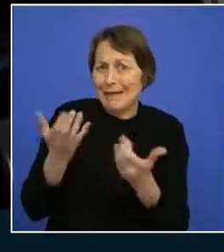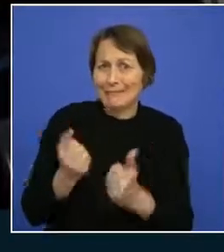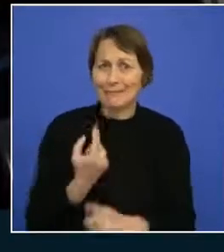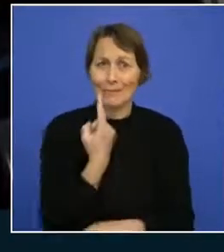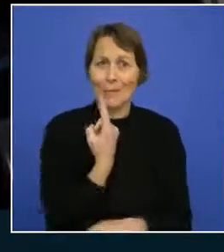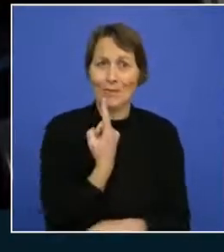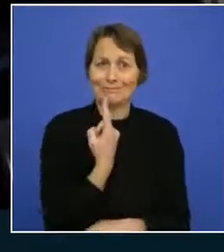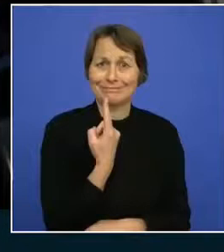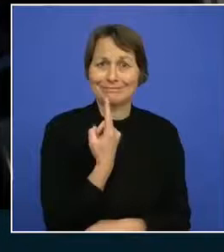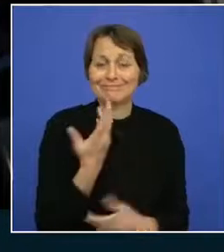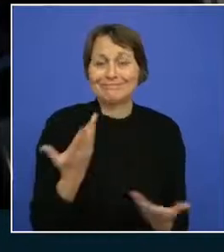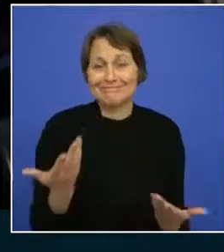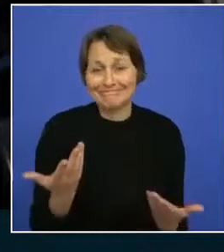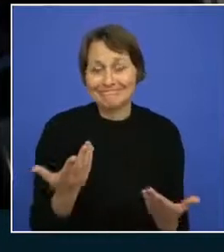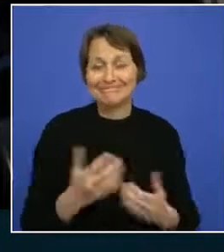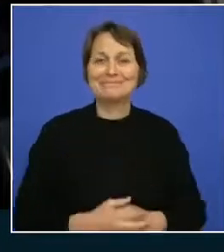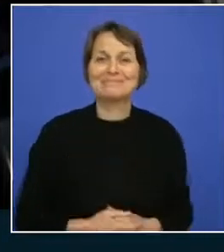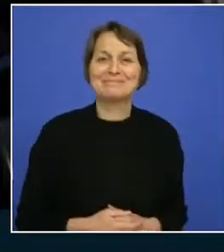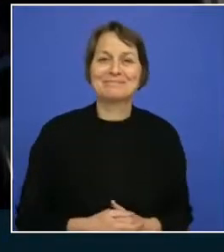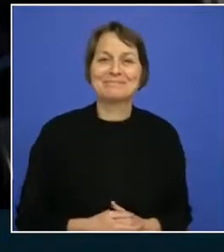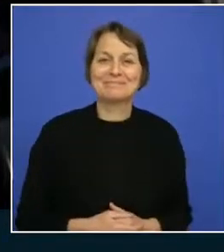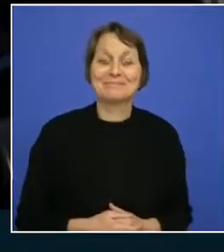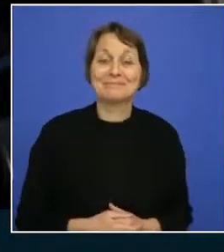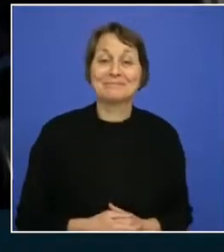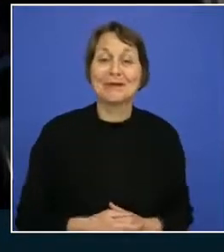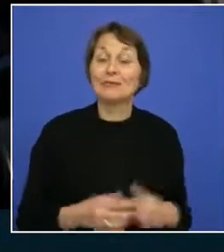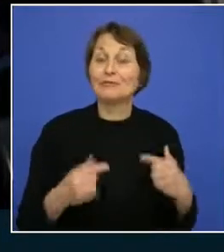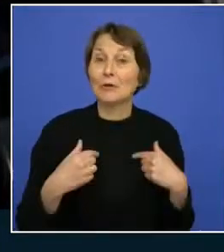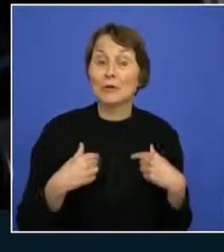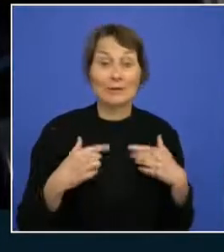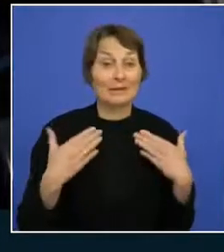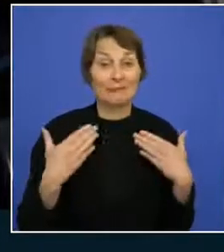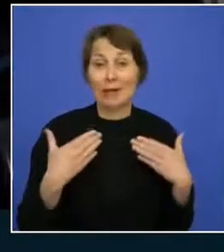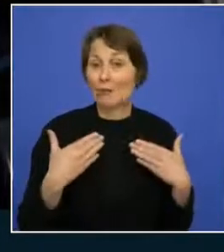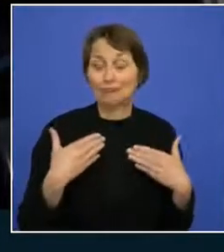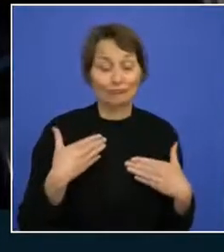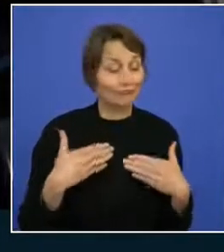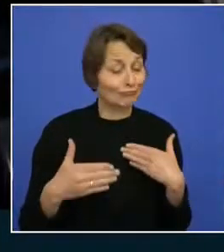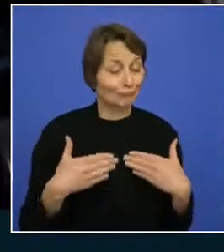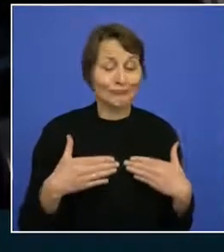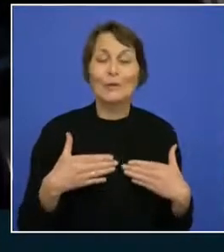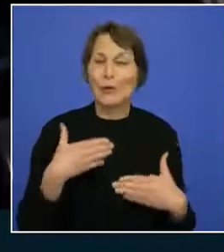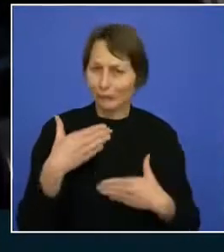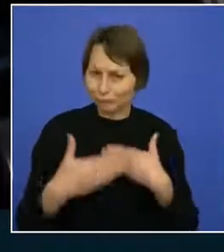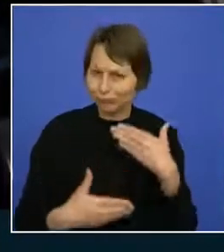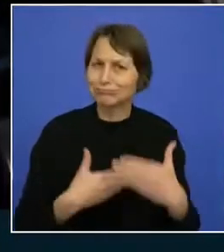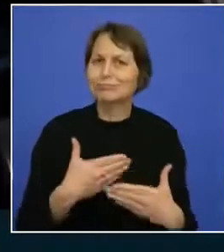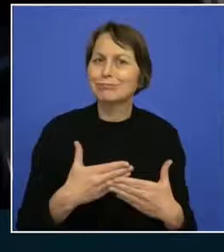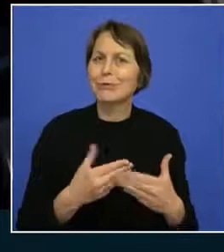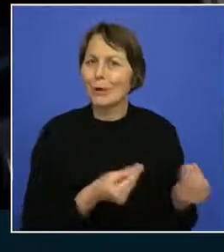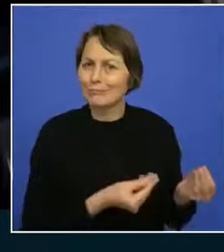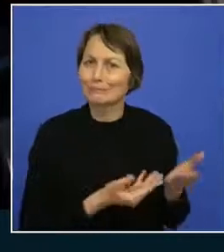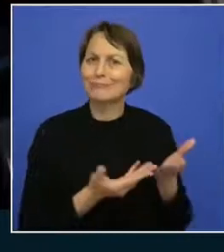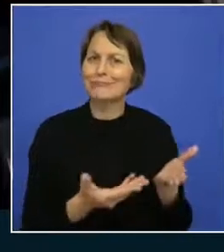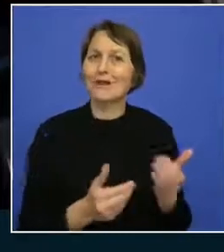But that definitely doesn't stop us to offer you some really cool content this